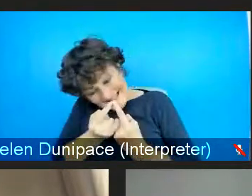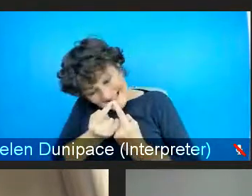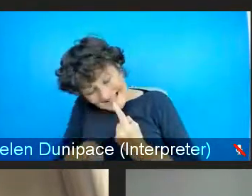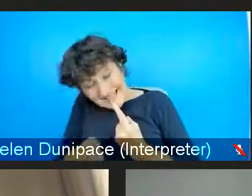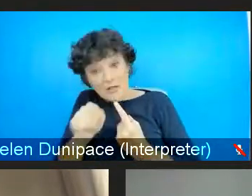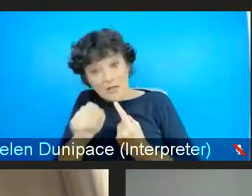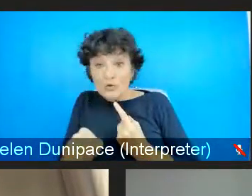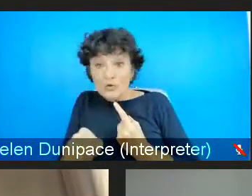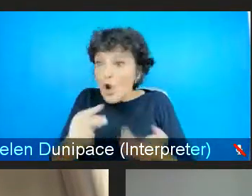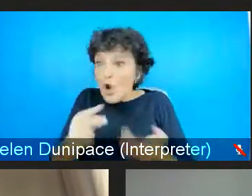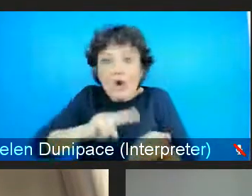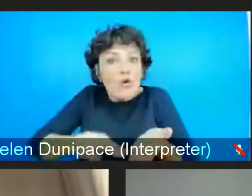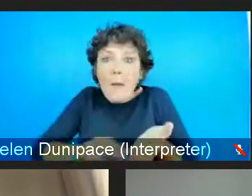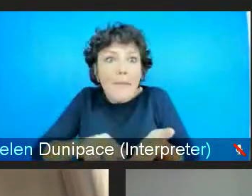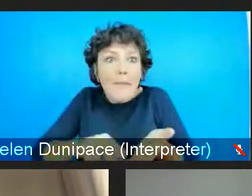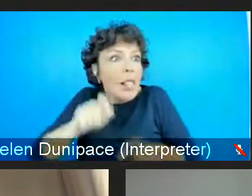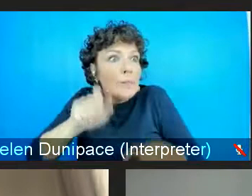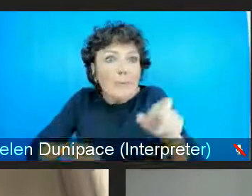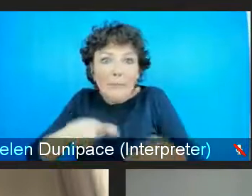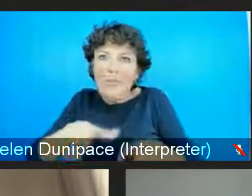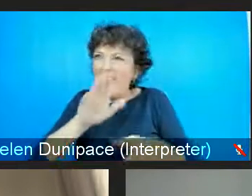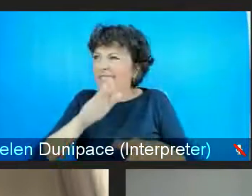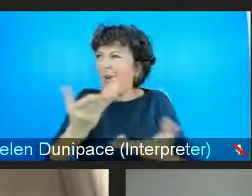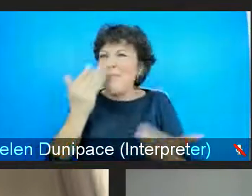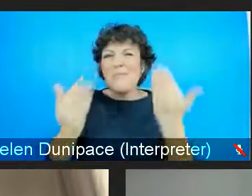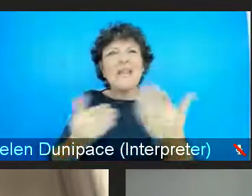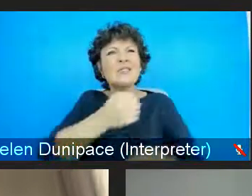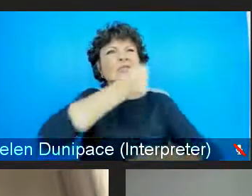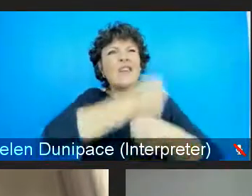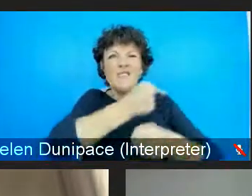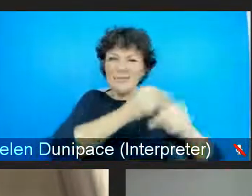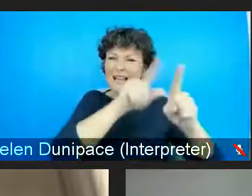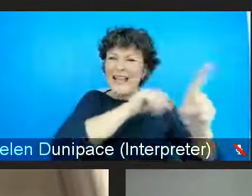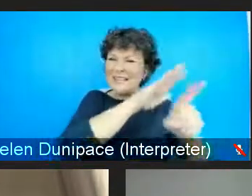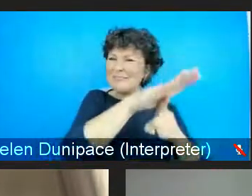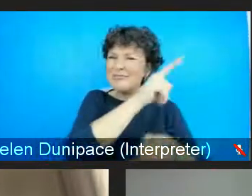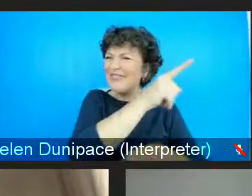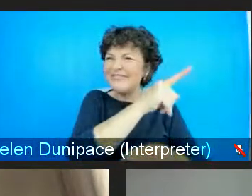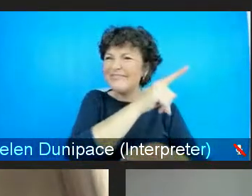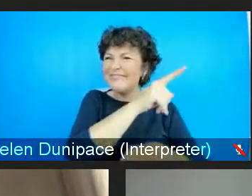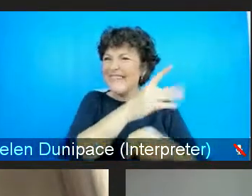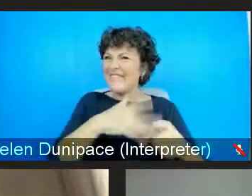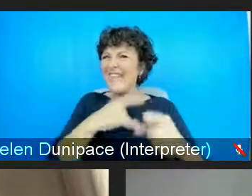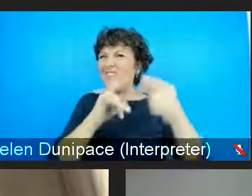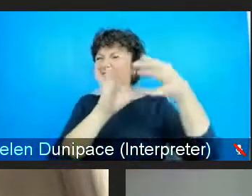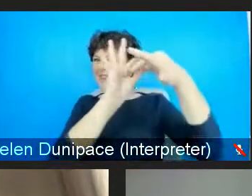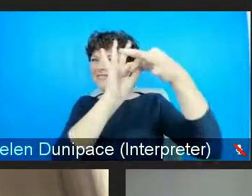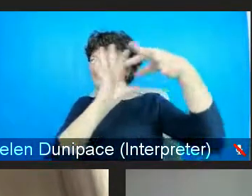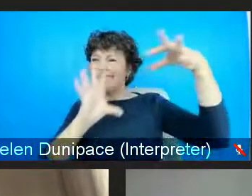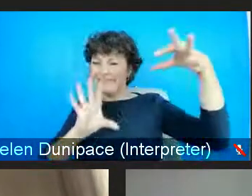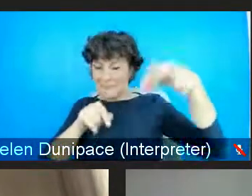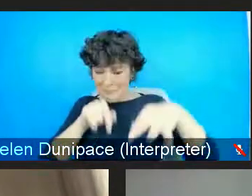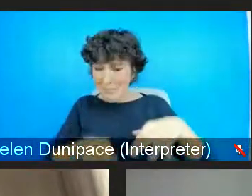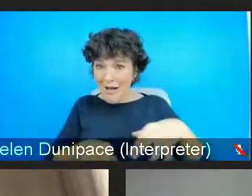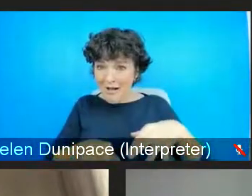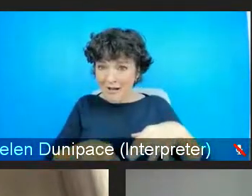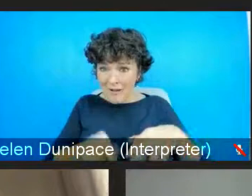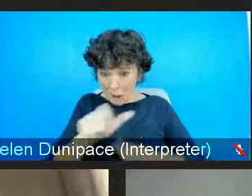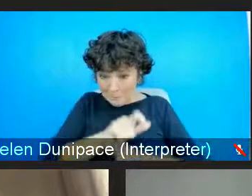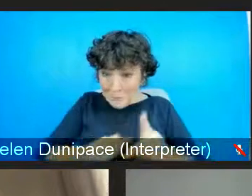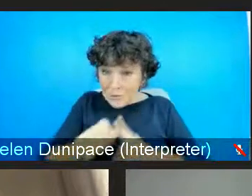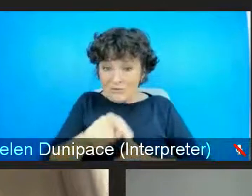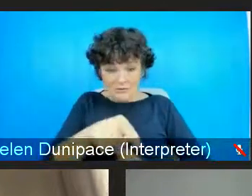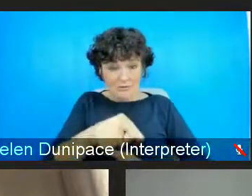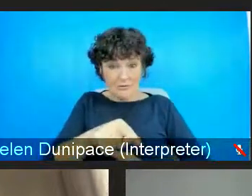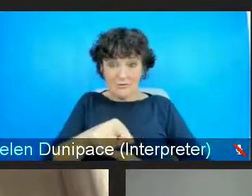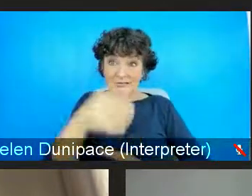government in Edinburgh or in Glasgow. So that I think is really important. I just